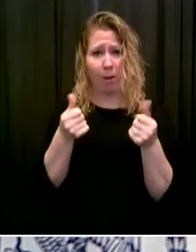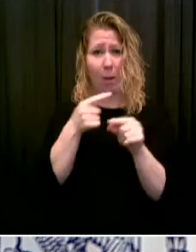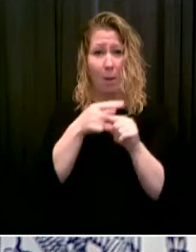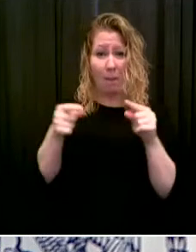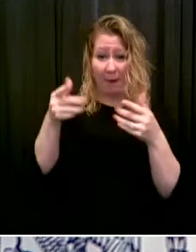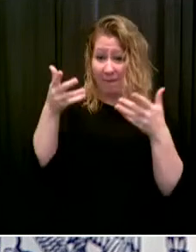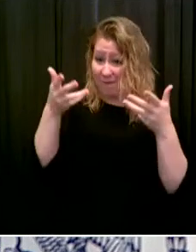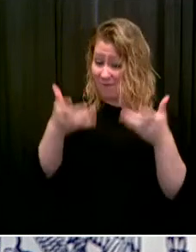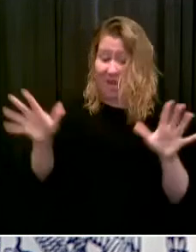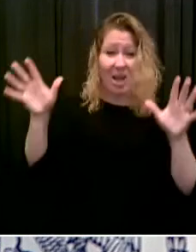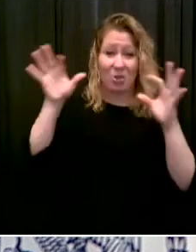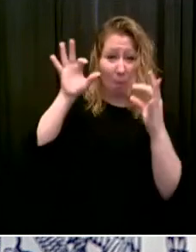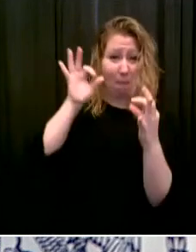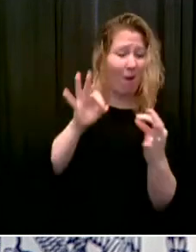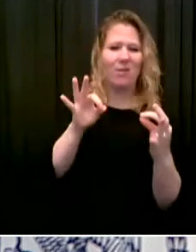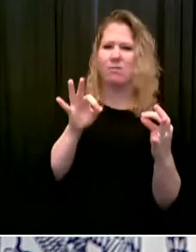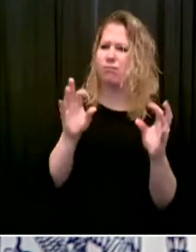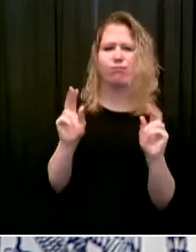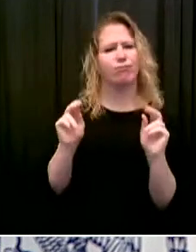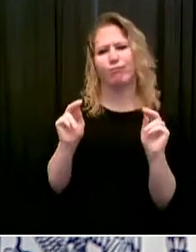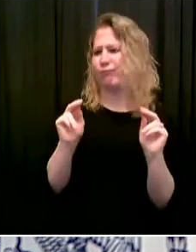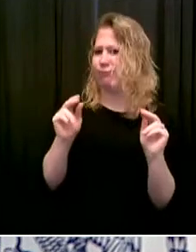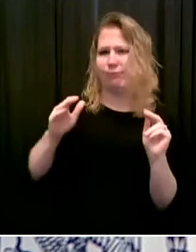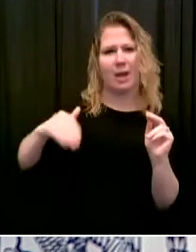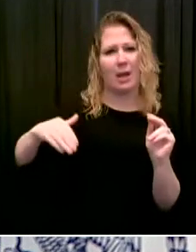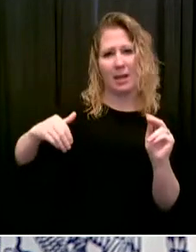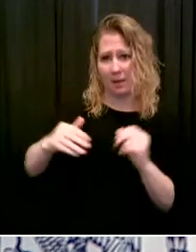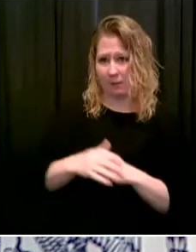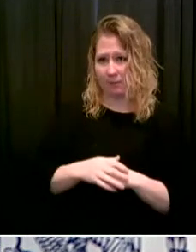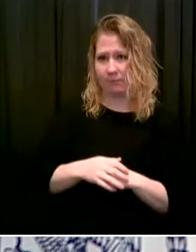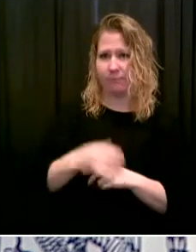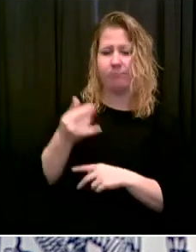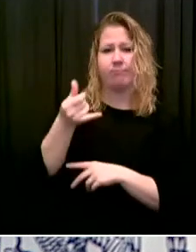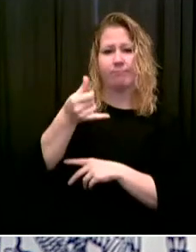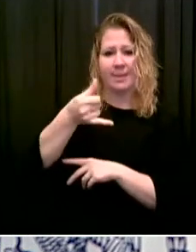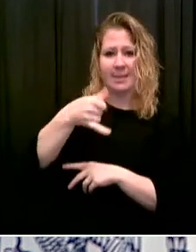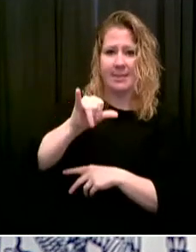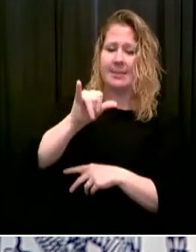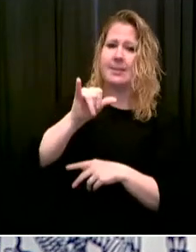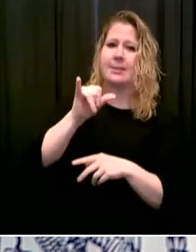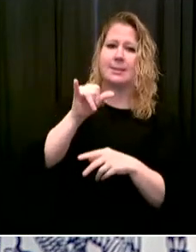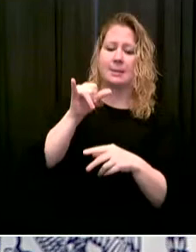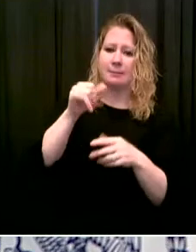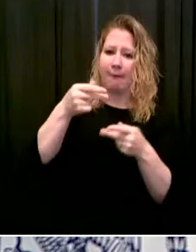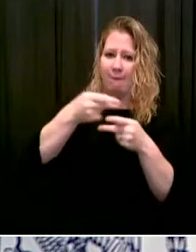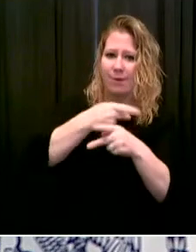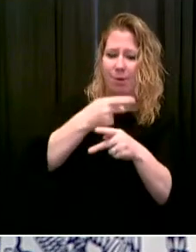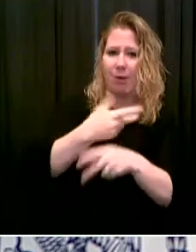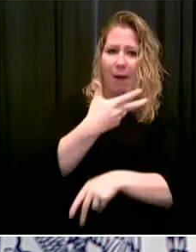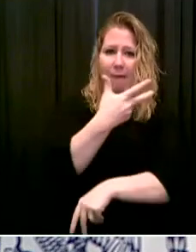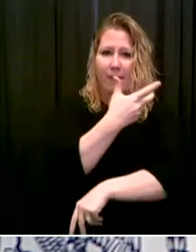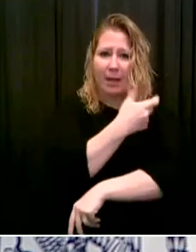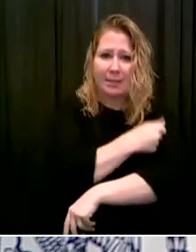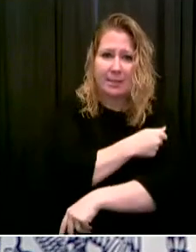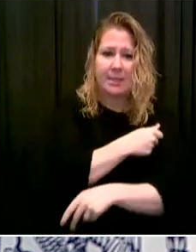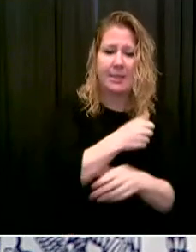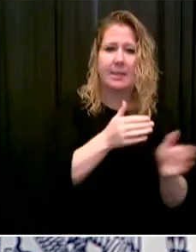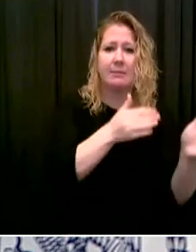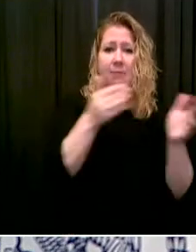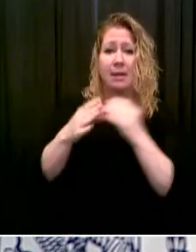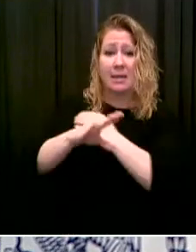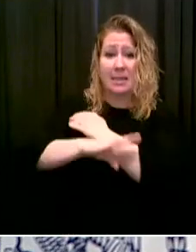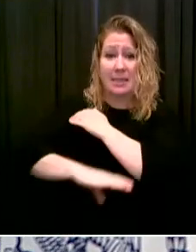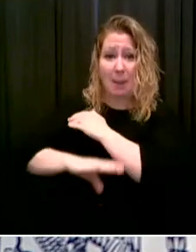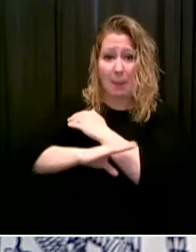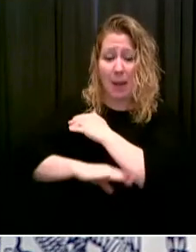the vaccination effort, to guard against any new challenges with COVID, obviously getting ready for schools to open fully in September. So